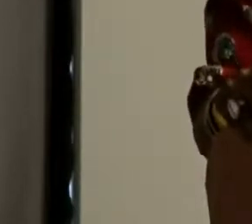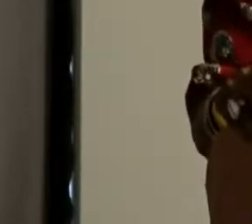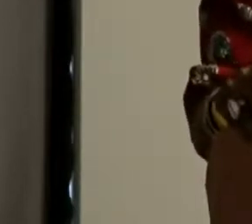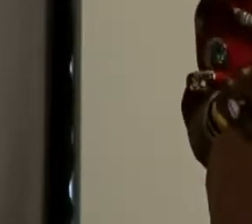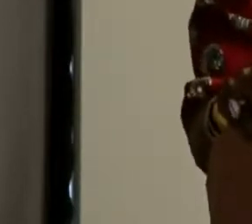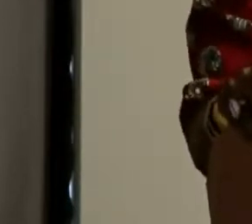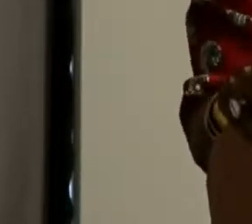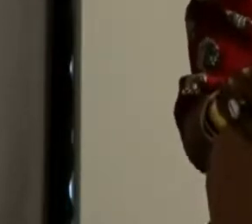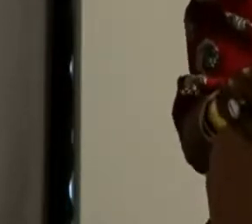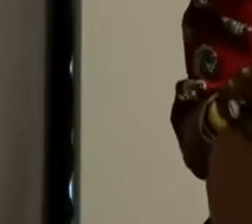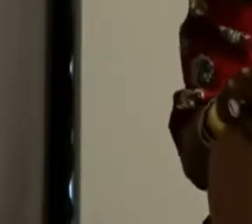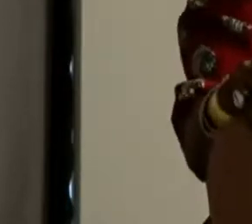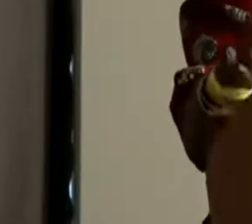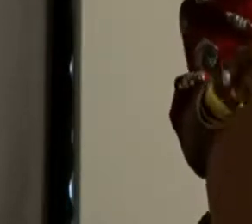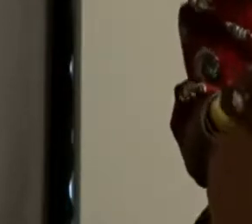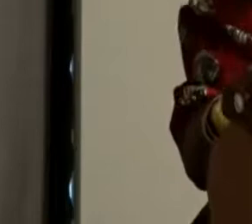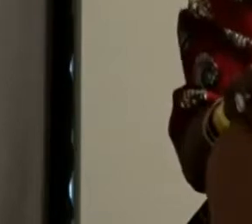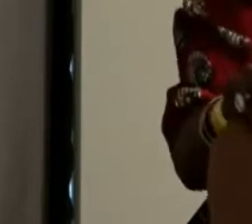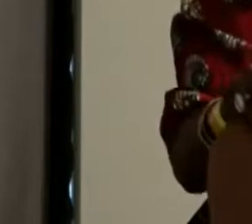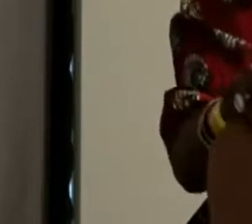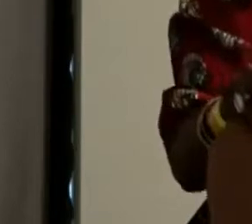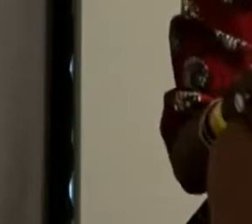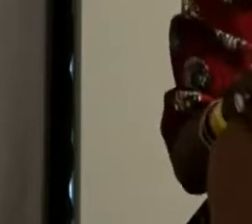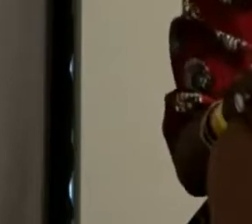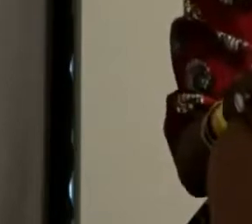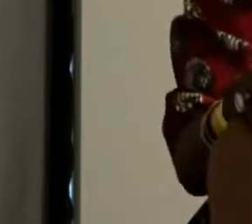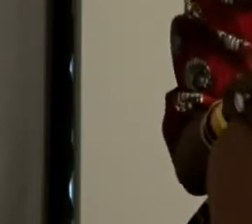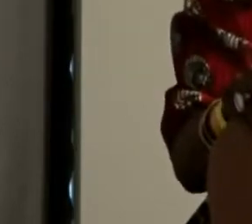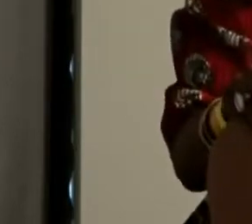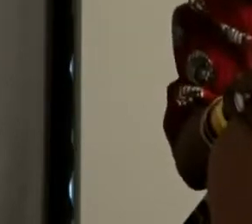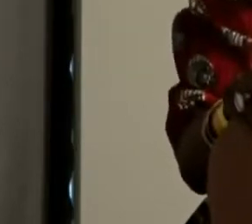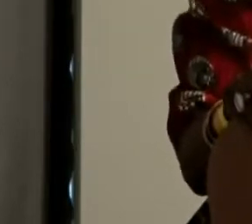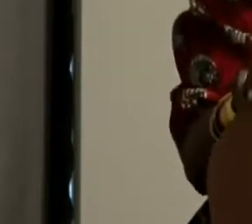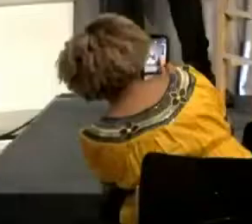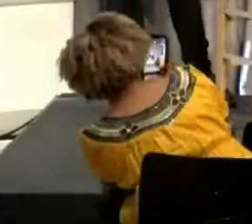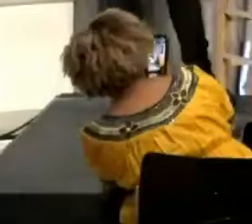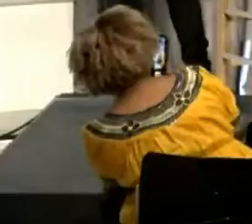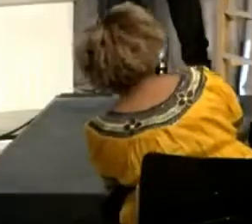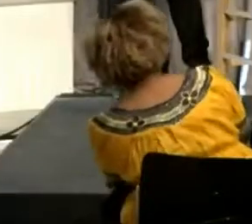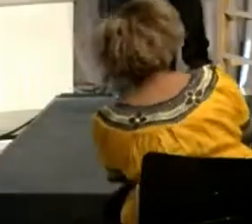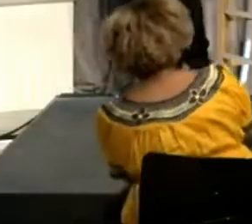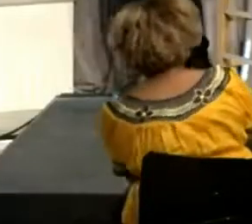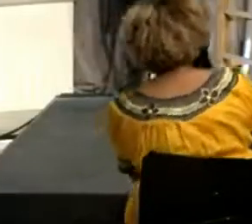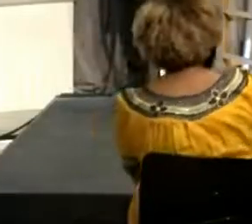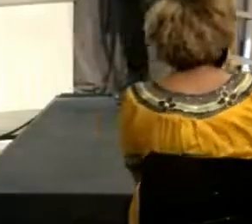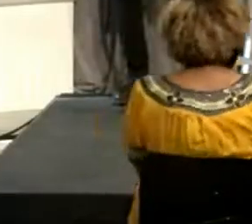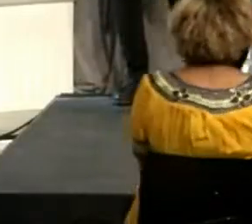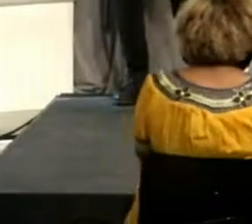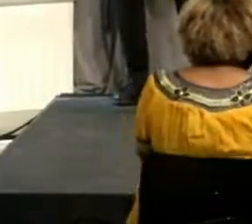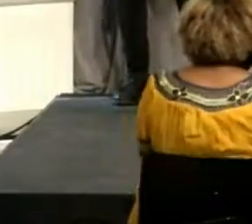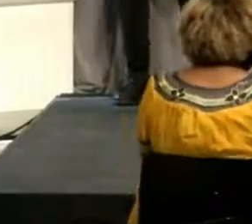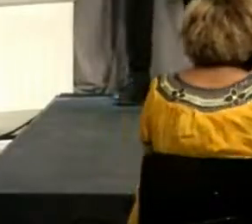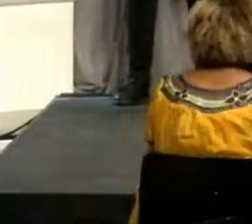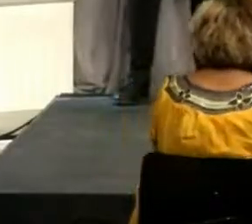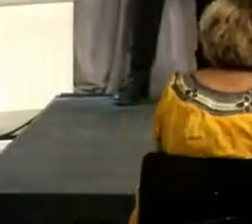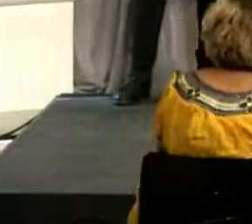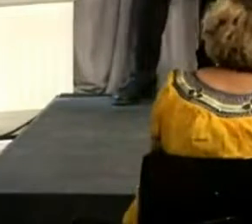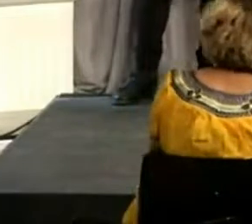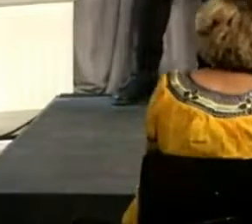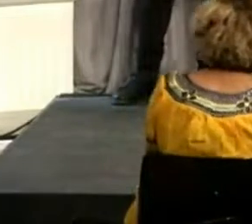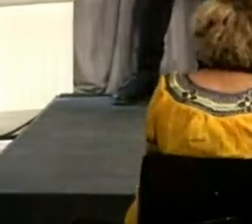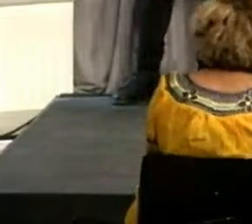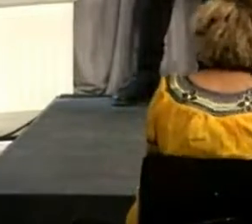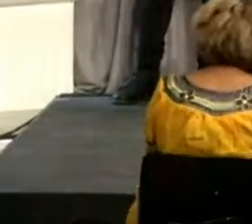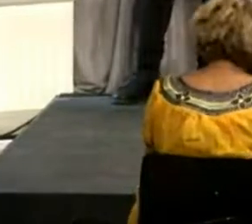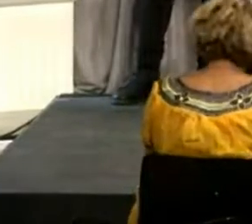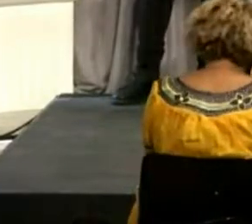released over 6 to 8 years ago. We're talking about someone who is a very